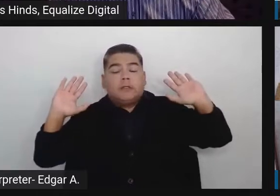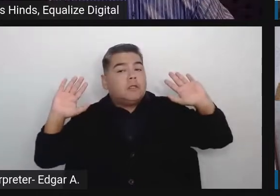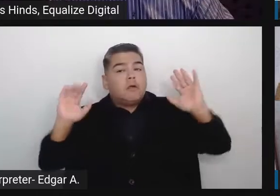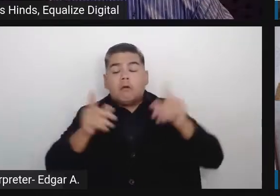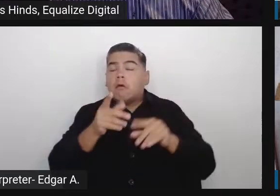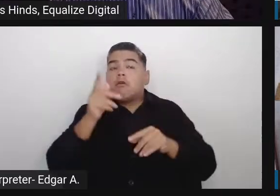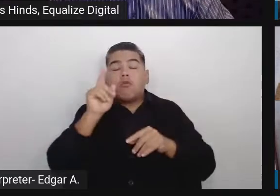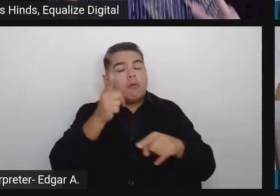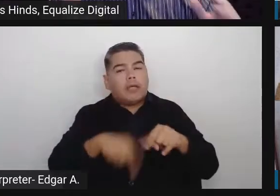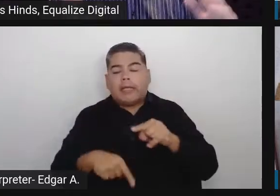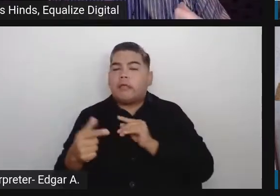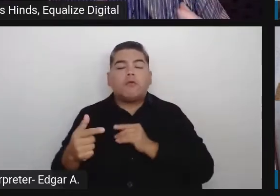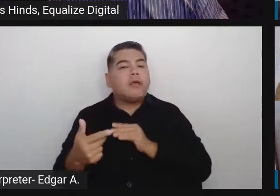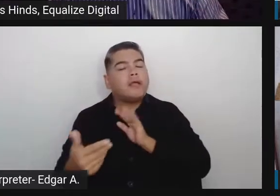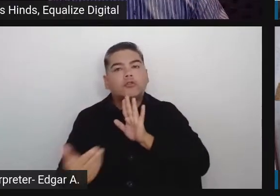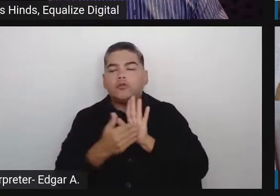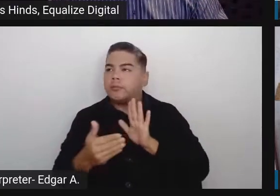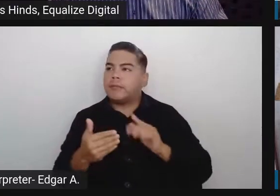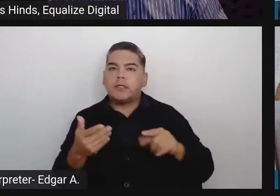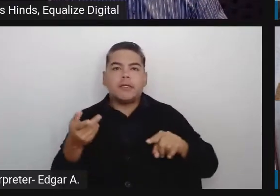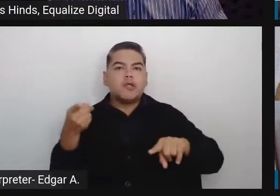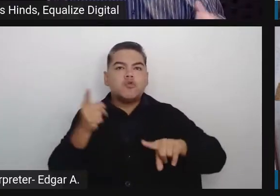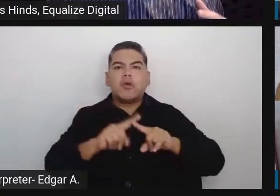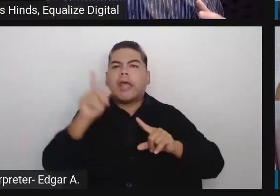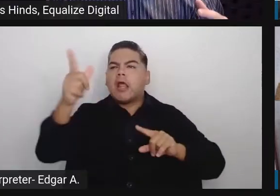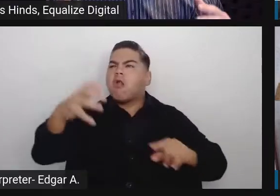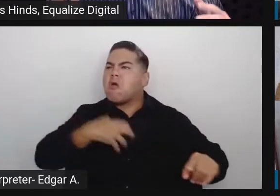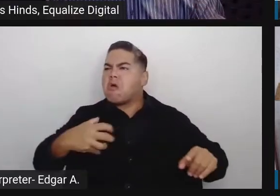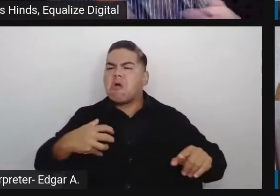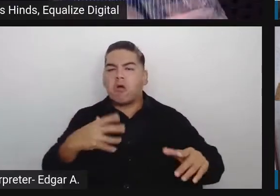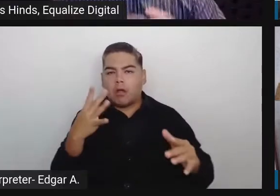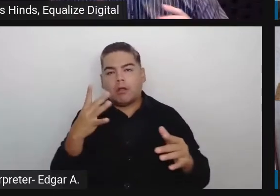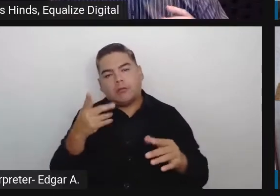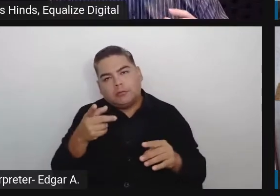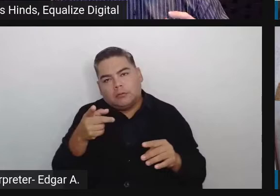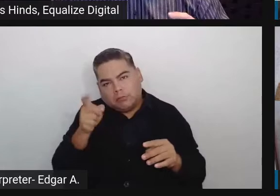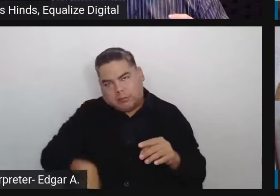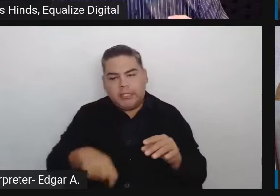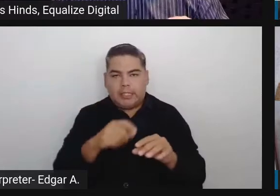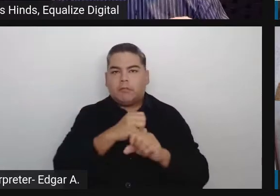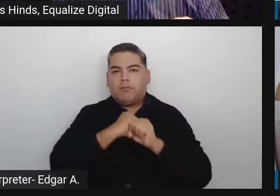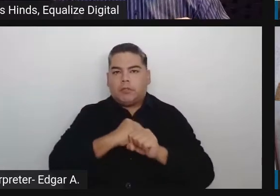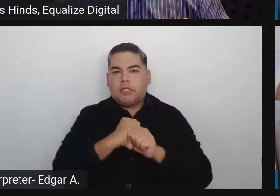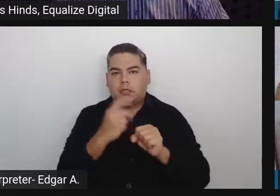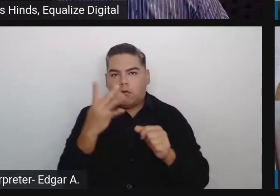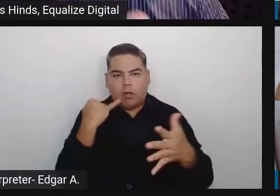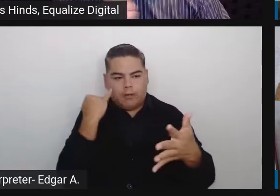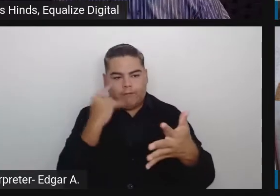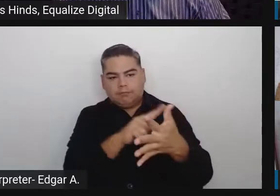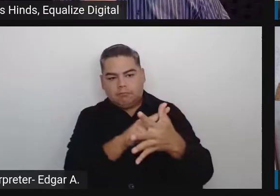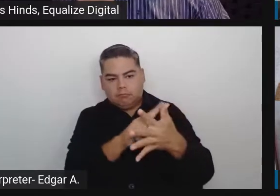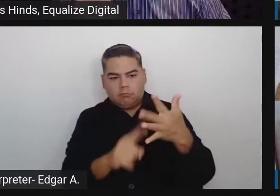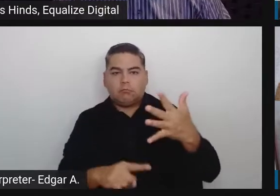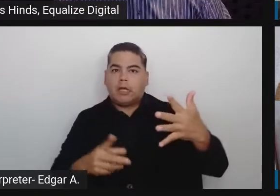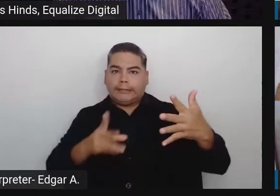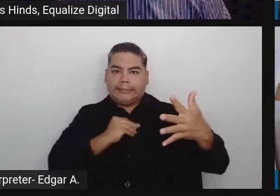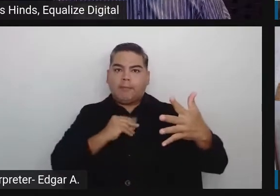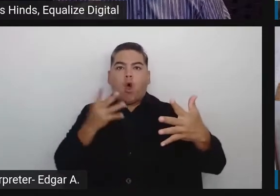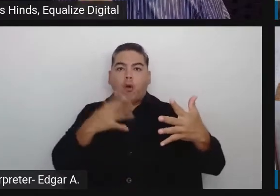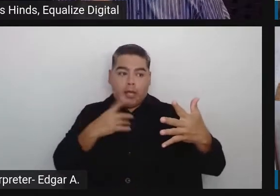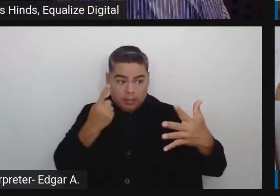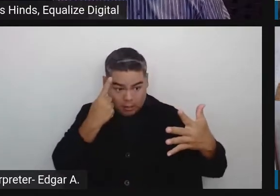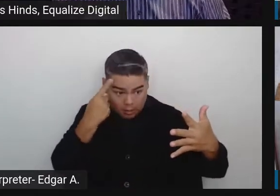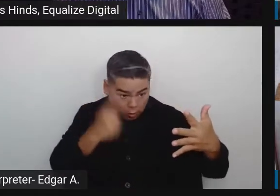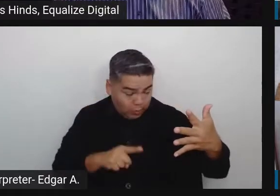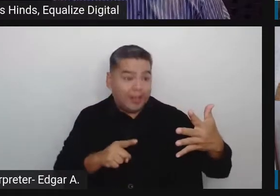handling all the changes. So you have to make sure that you're protected if you don't force your clients into a maintenance plan where your team and the people you